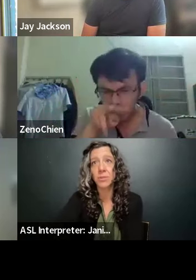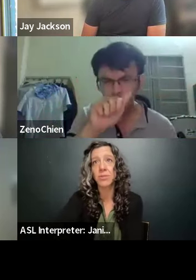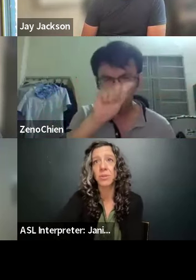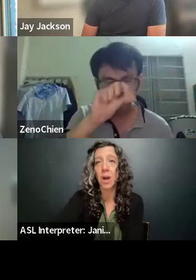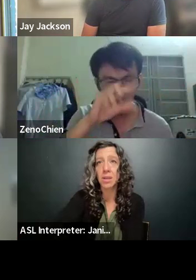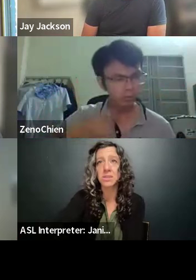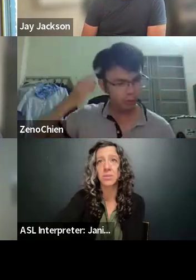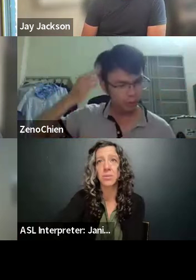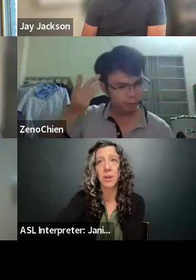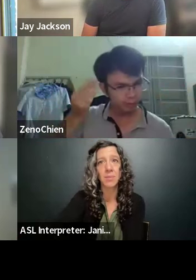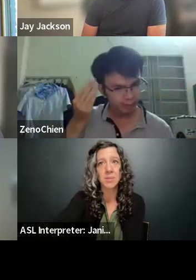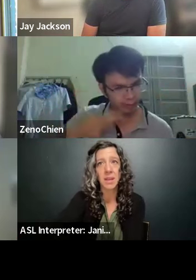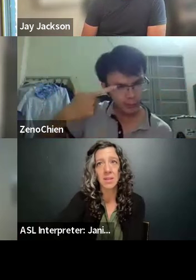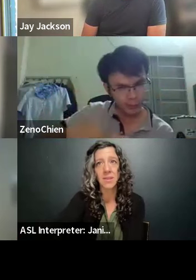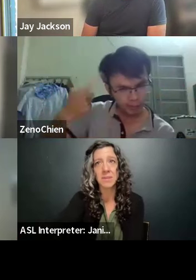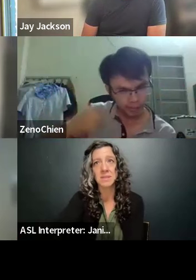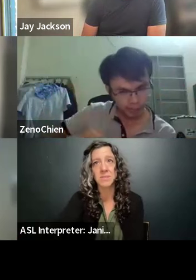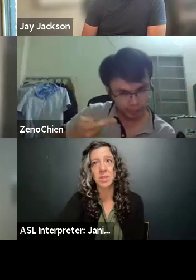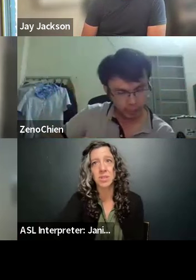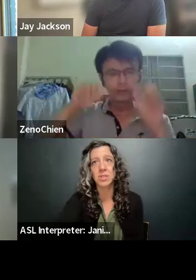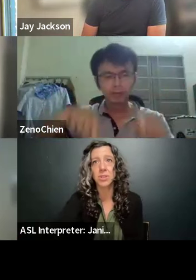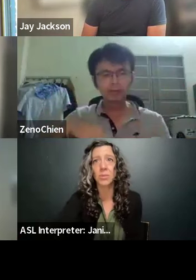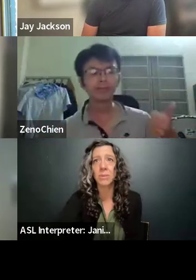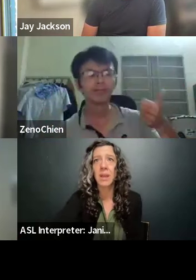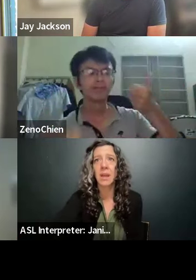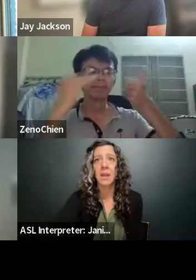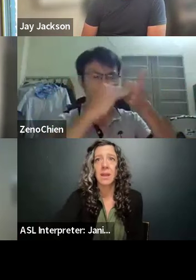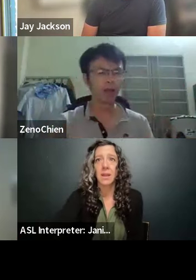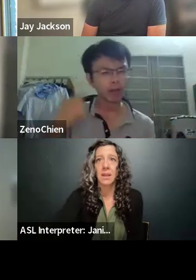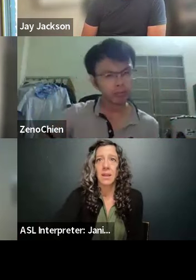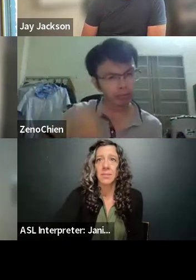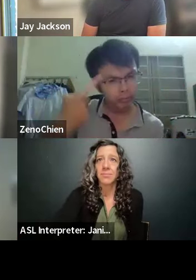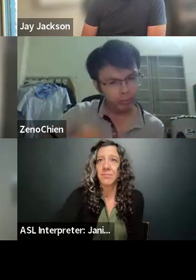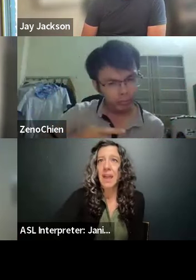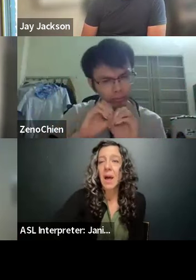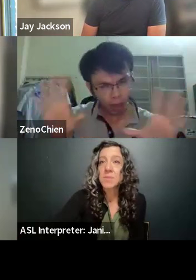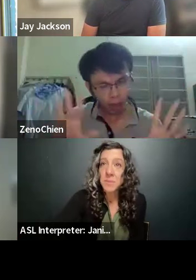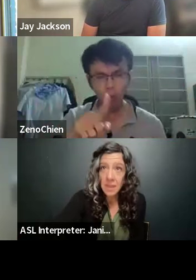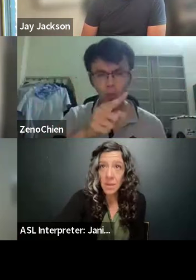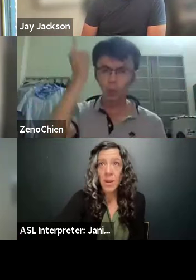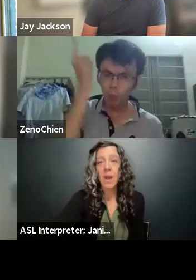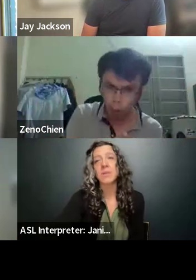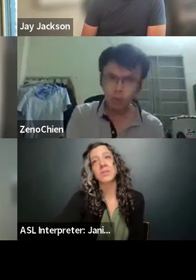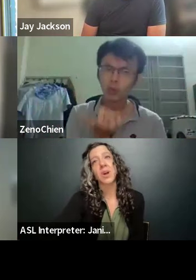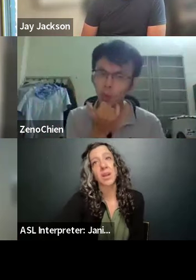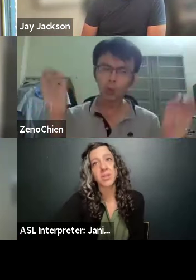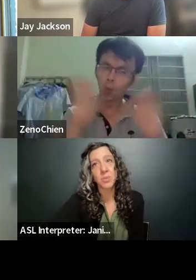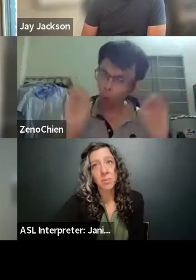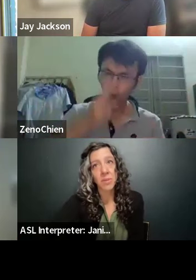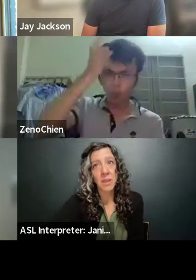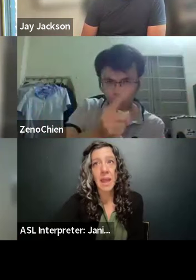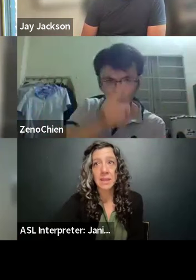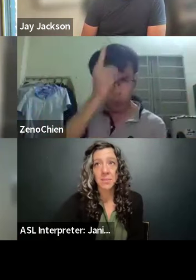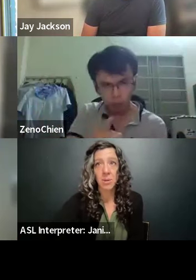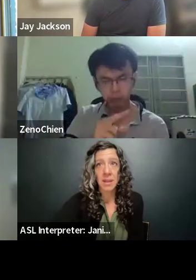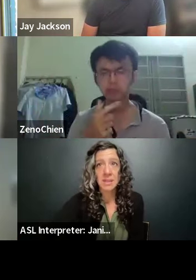was confused or lost, you were able to kind of give me some suggestions. So that helped me when I was talking to